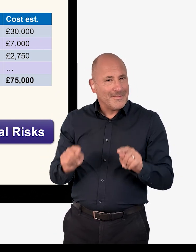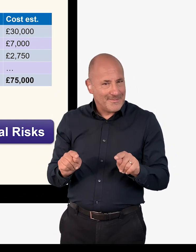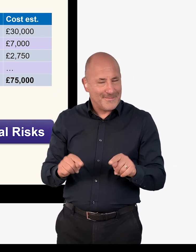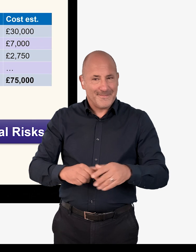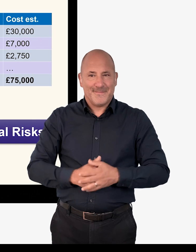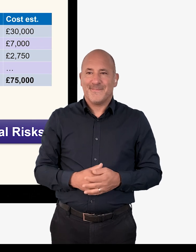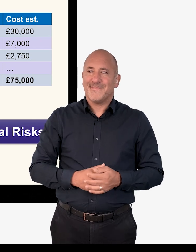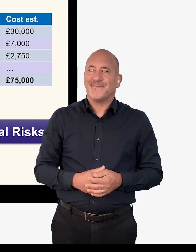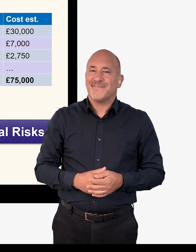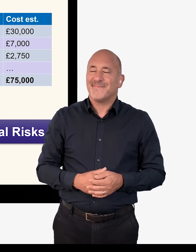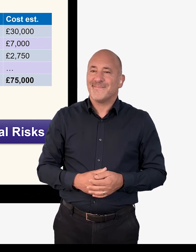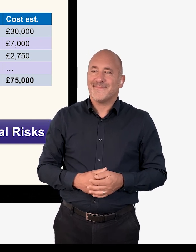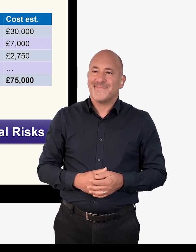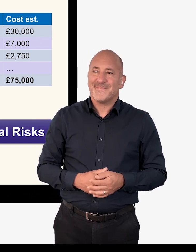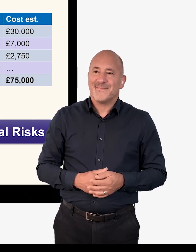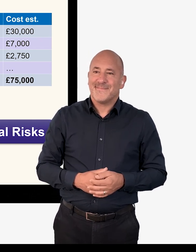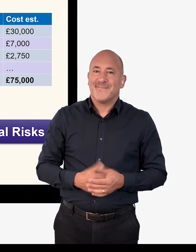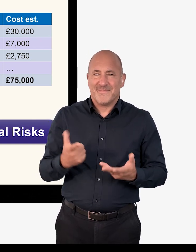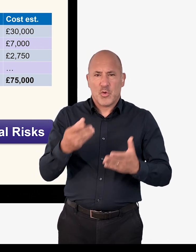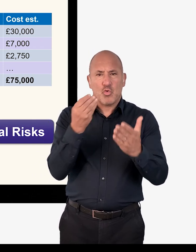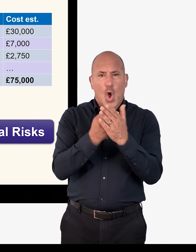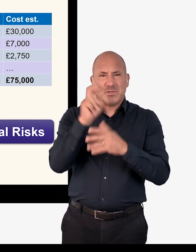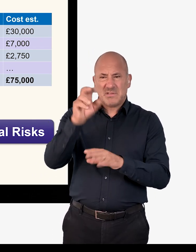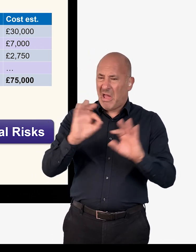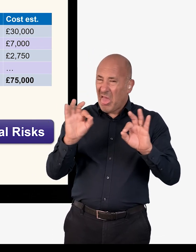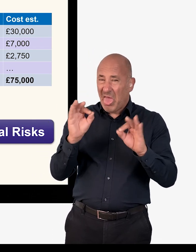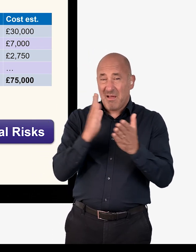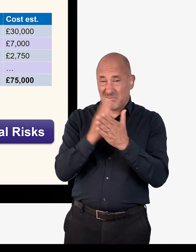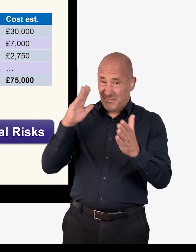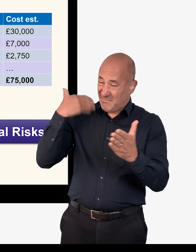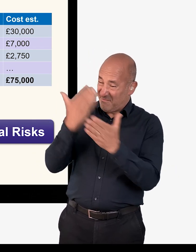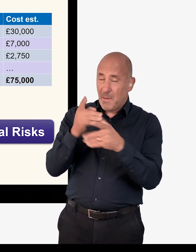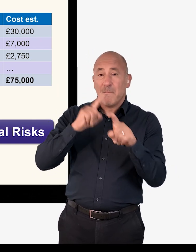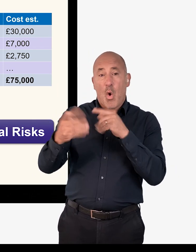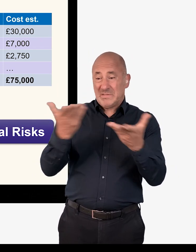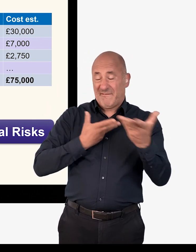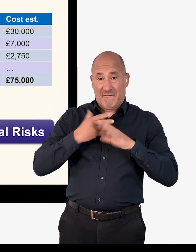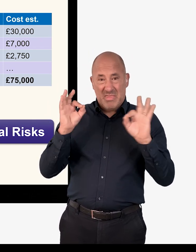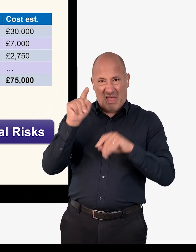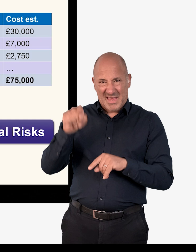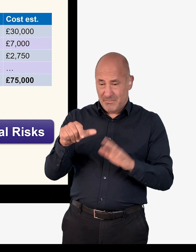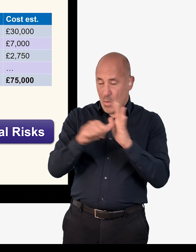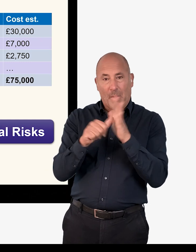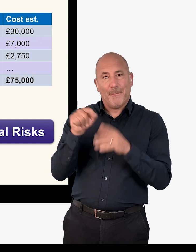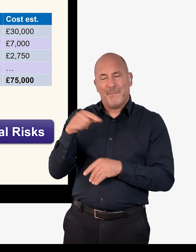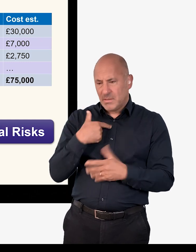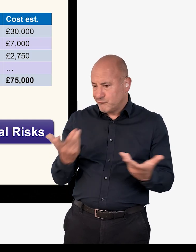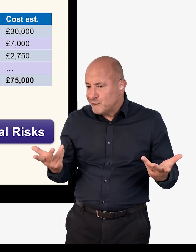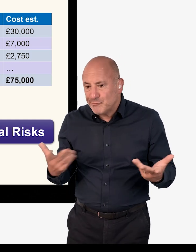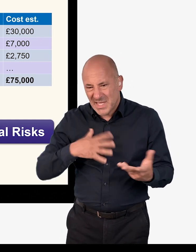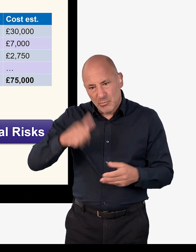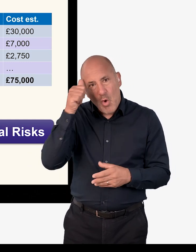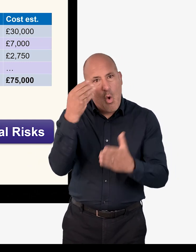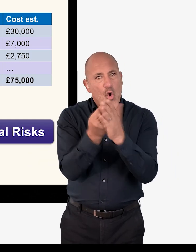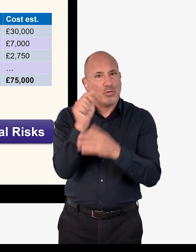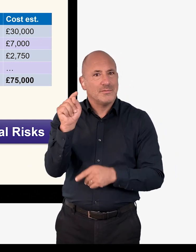impact of each risk. The lack of costings has been the most consistent weakness of applications from previous